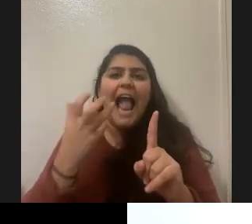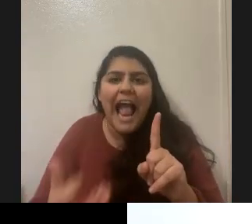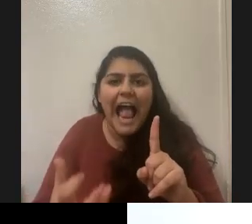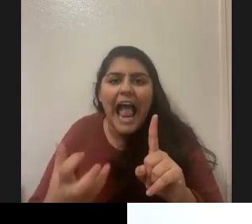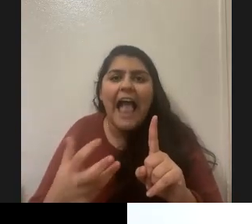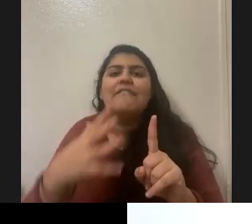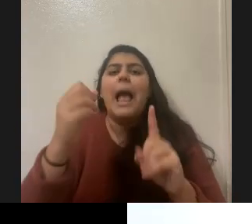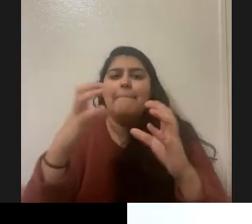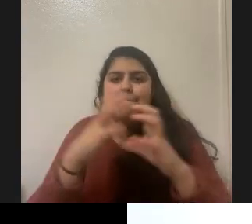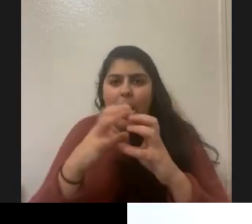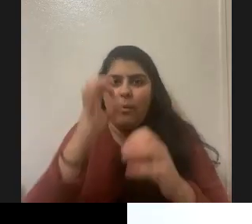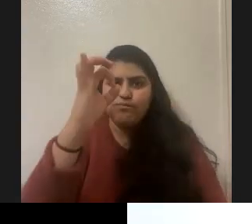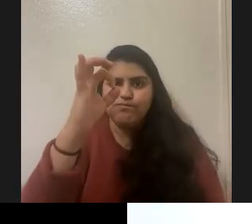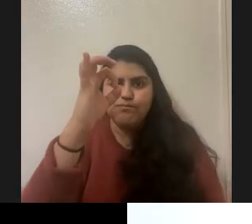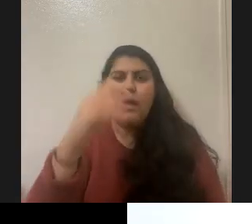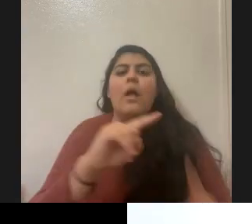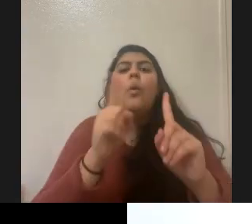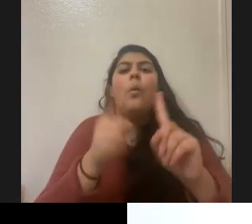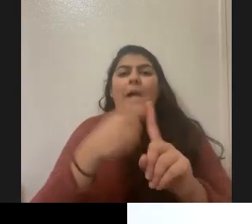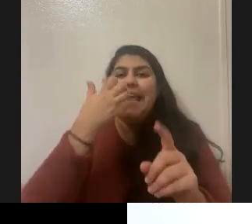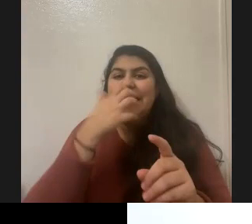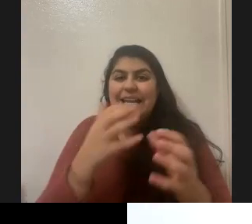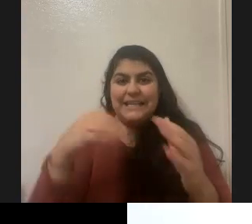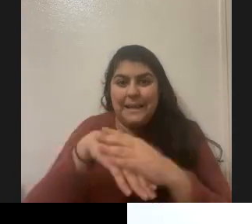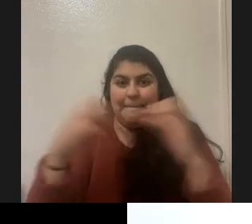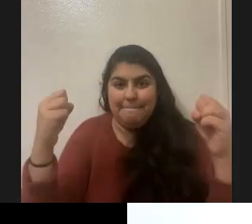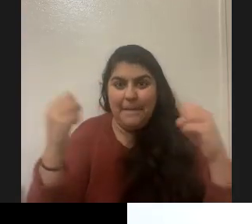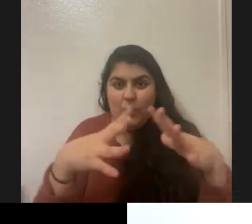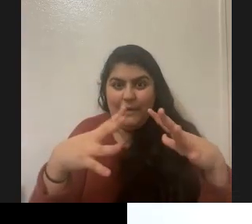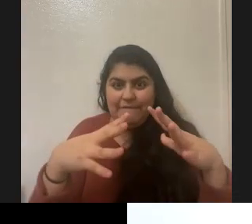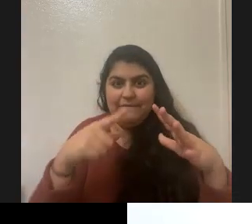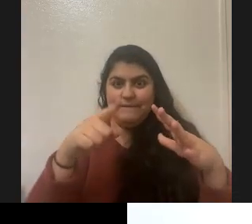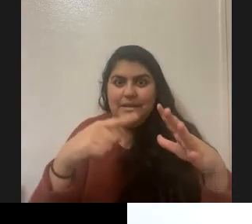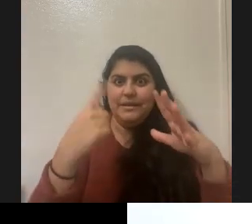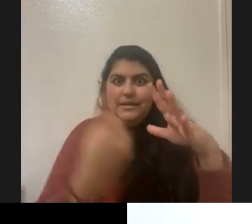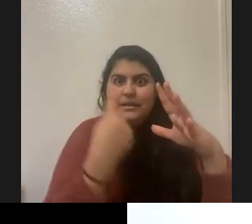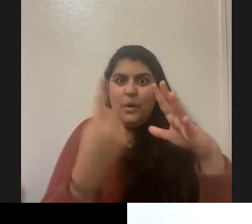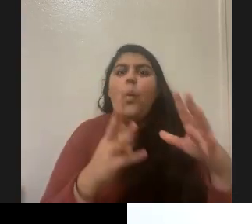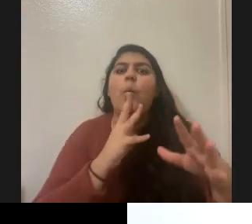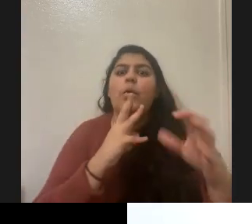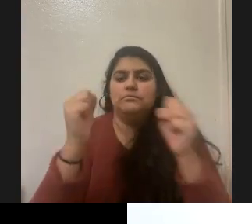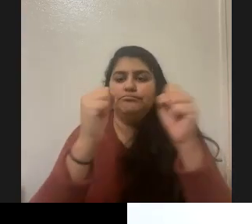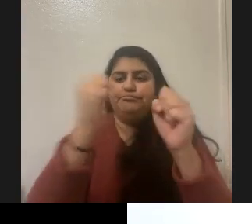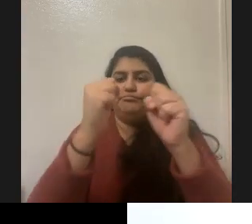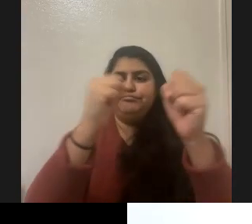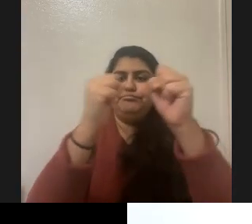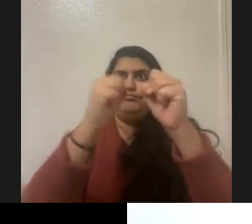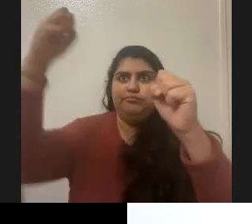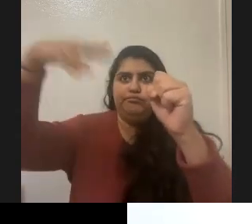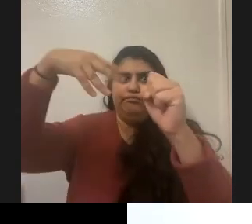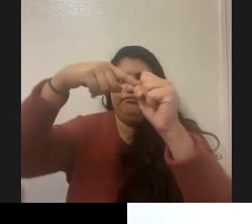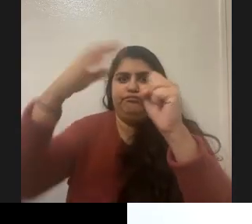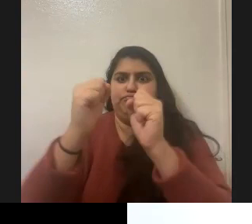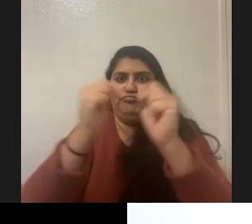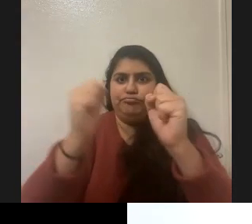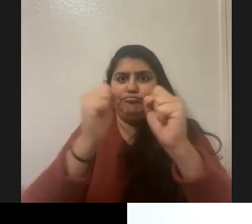little ball, that when you heat it up with a microwave, how a microwave works is it heats up the water. It like literally the water jiggles in place. So it